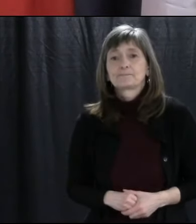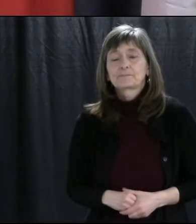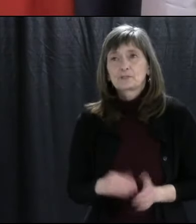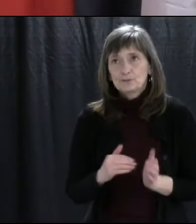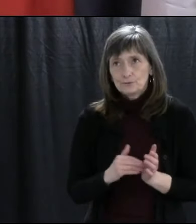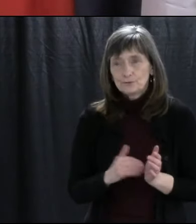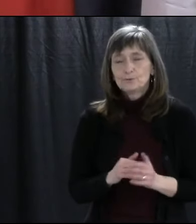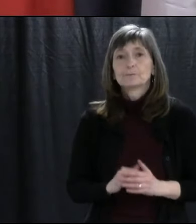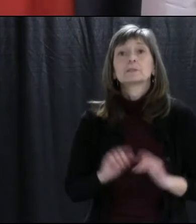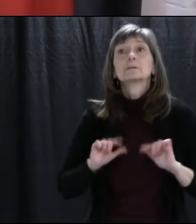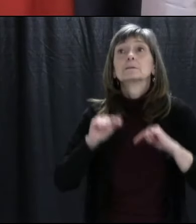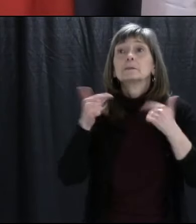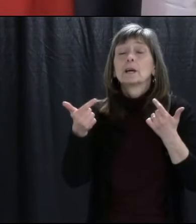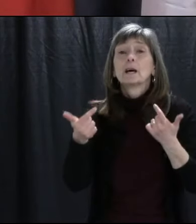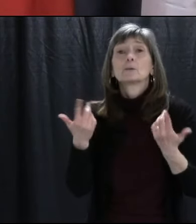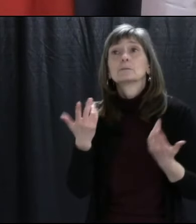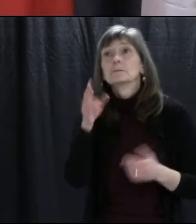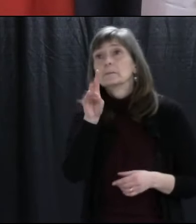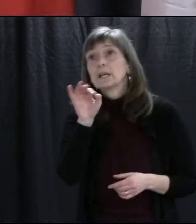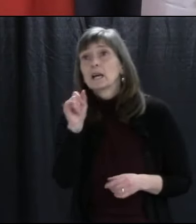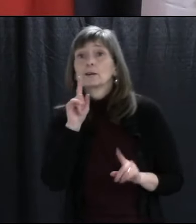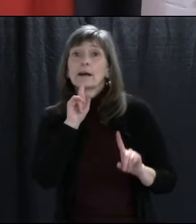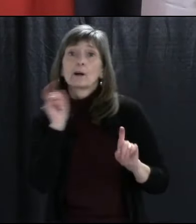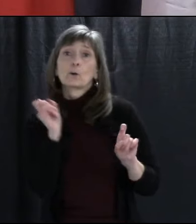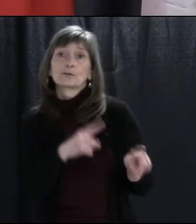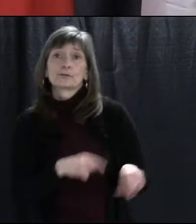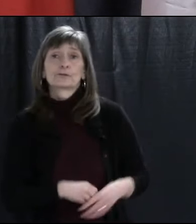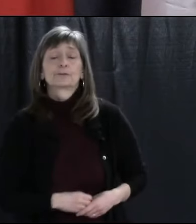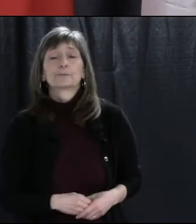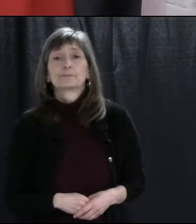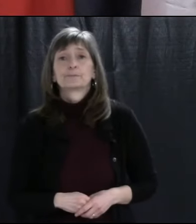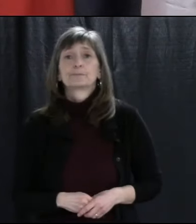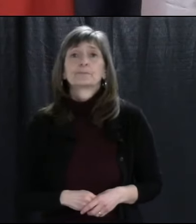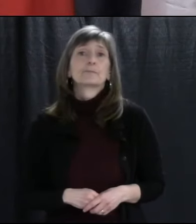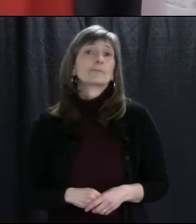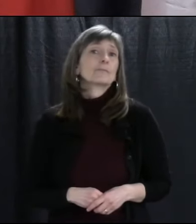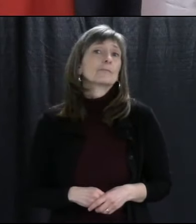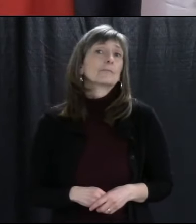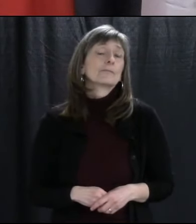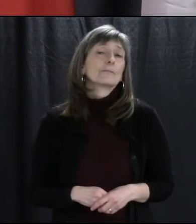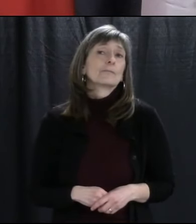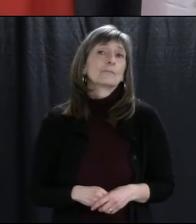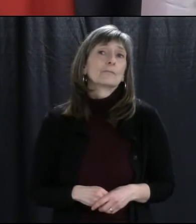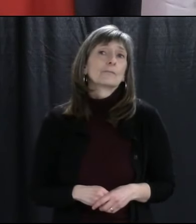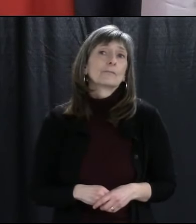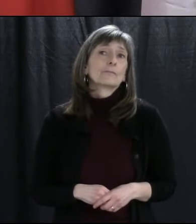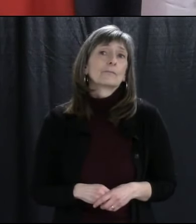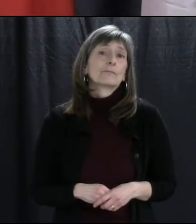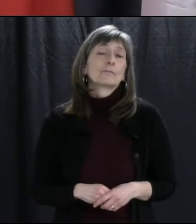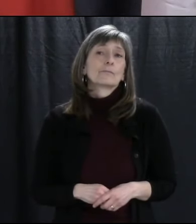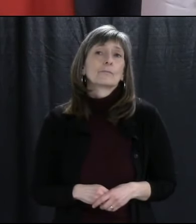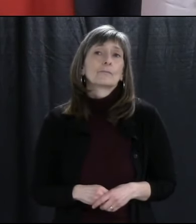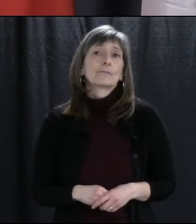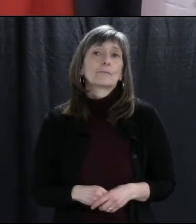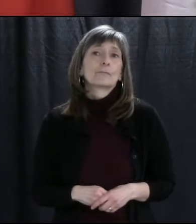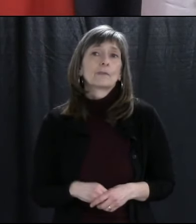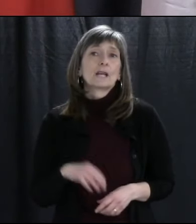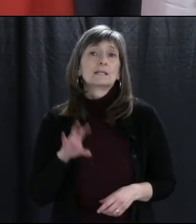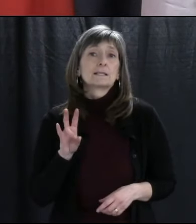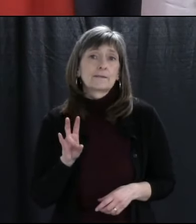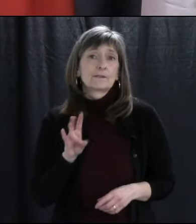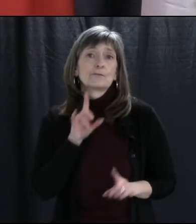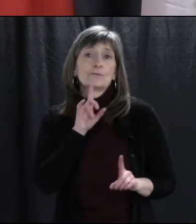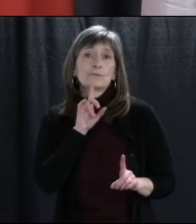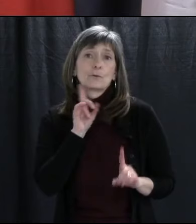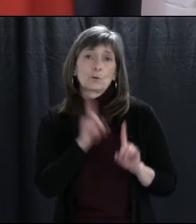Fitzgerald. We now turn it over to the media for questions. For the benefit of our speakers, we have 7 reporters registered for today's